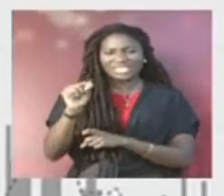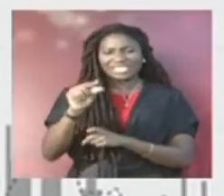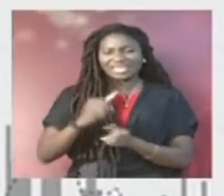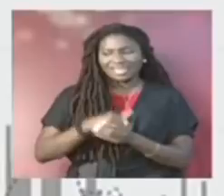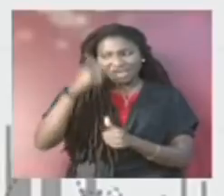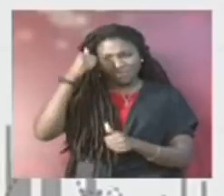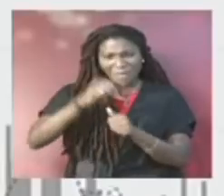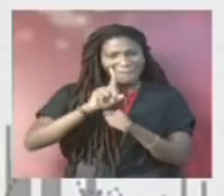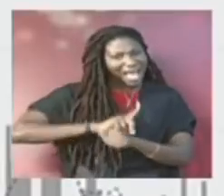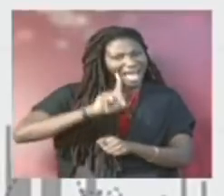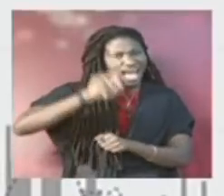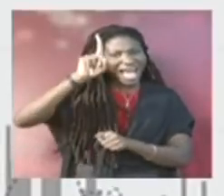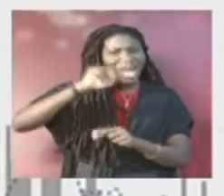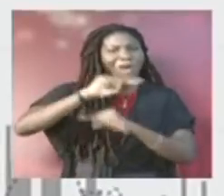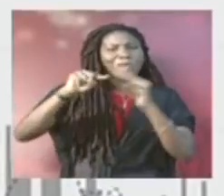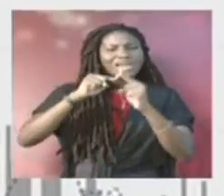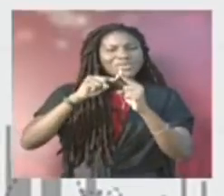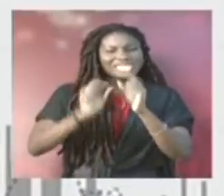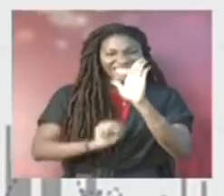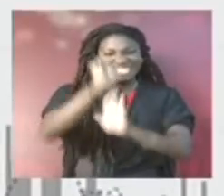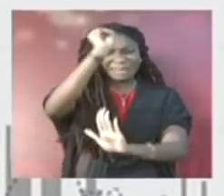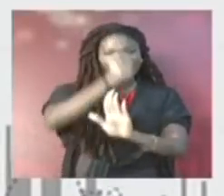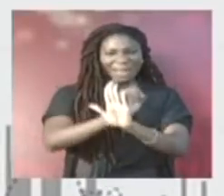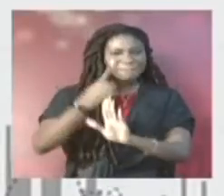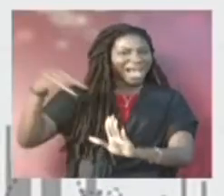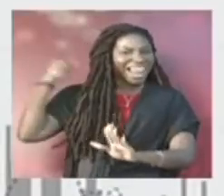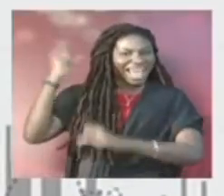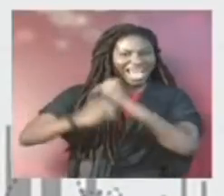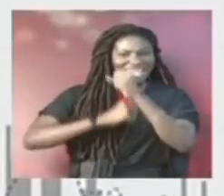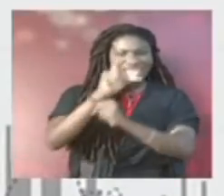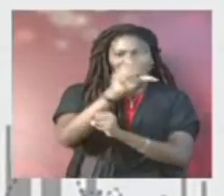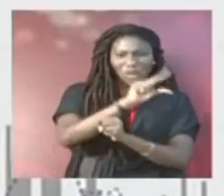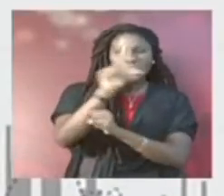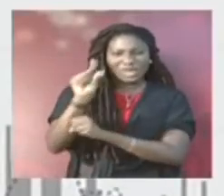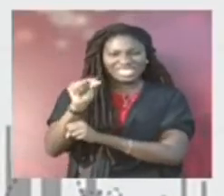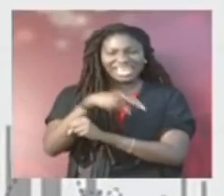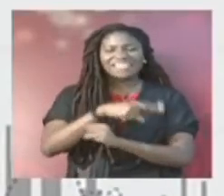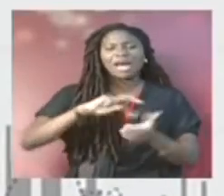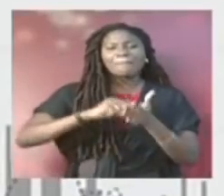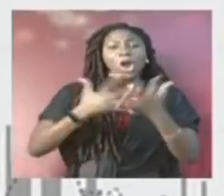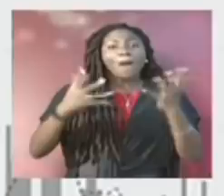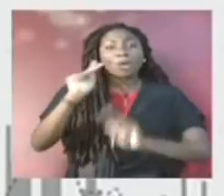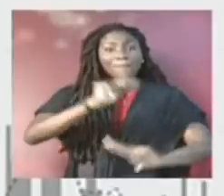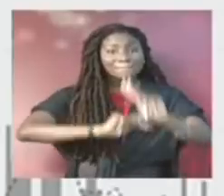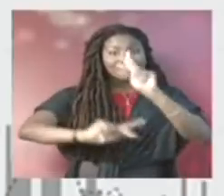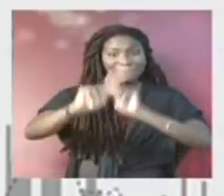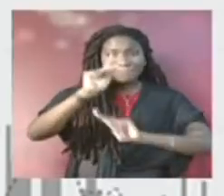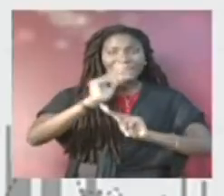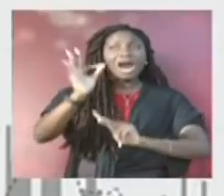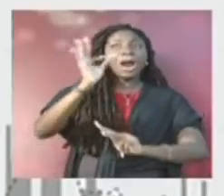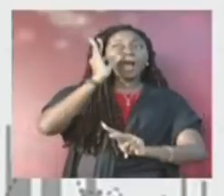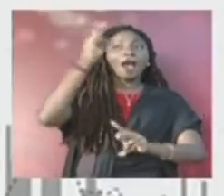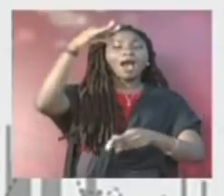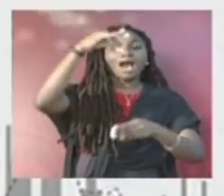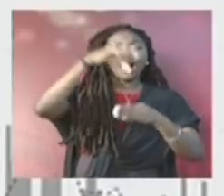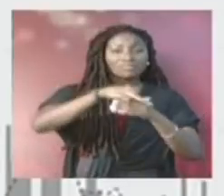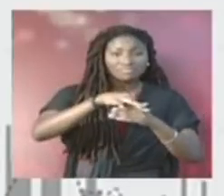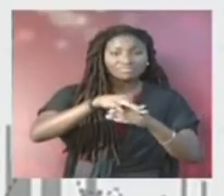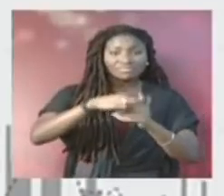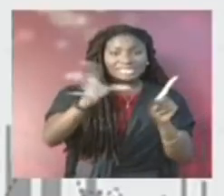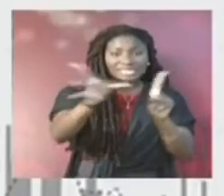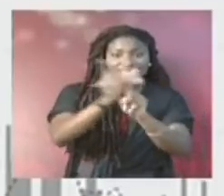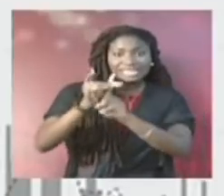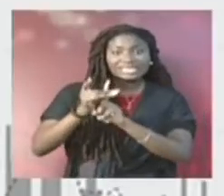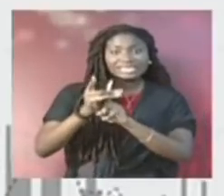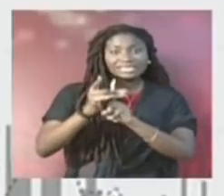the August-September period, and this shows number of cases that were swabbed on a given day and turned up positive. If